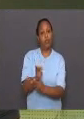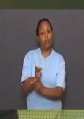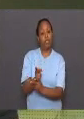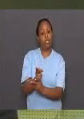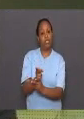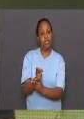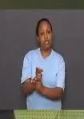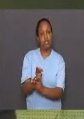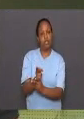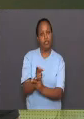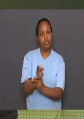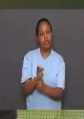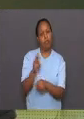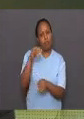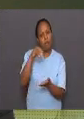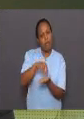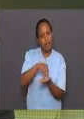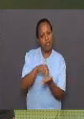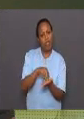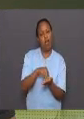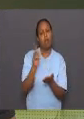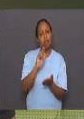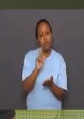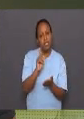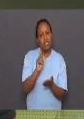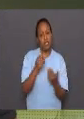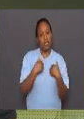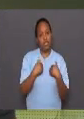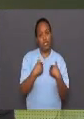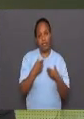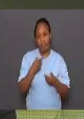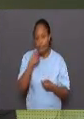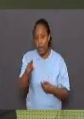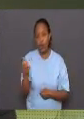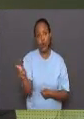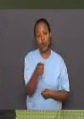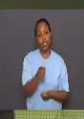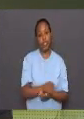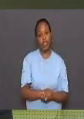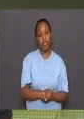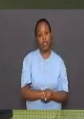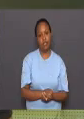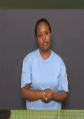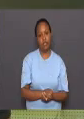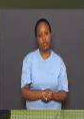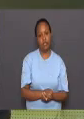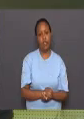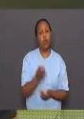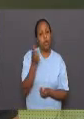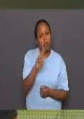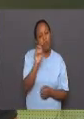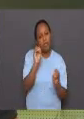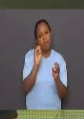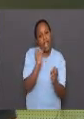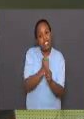to report regularly on what they have accomplished or on what they have not yet